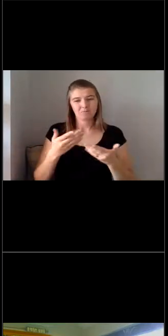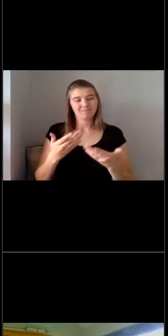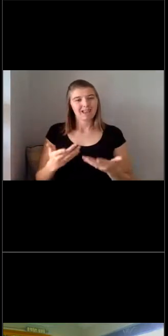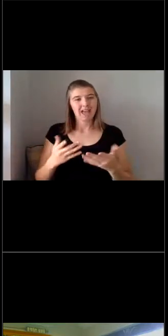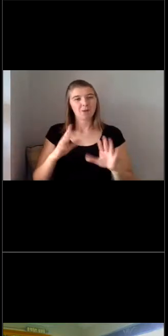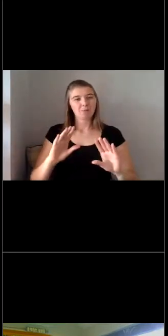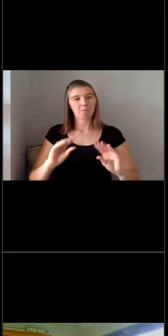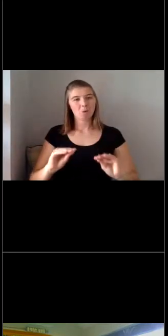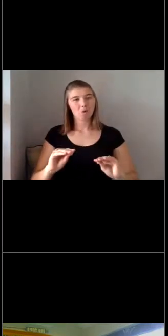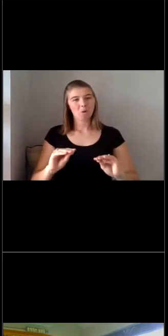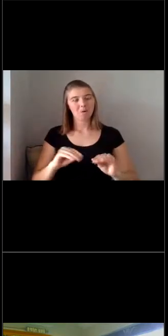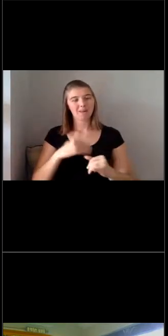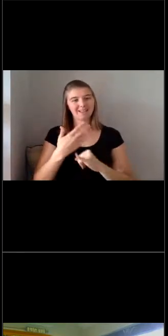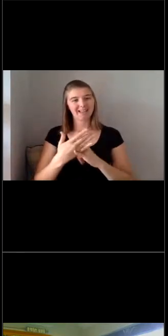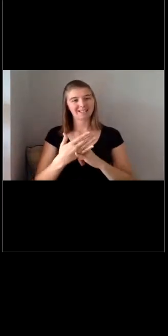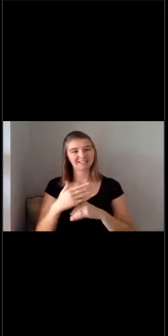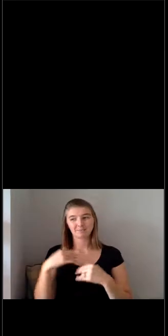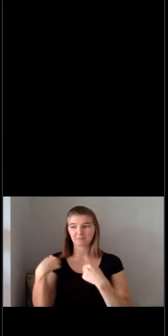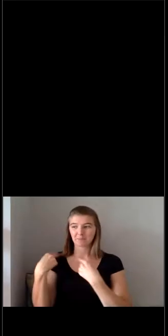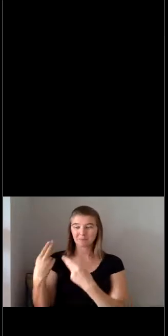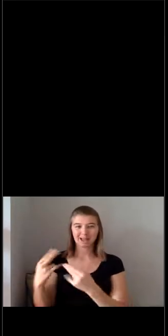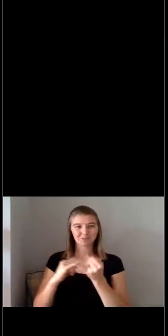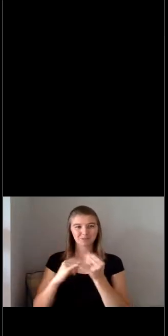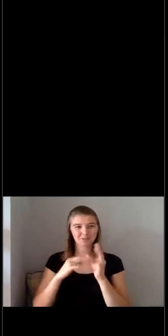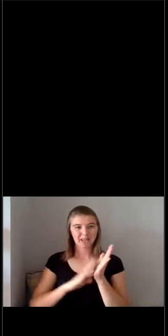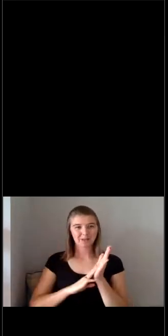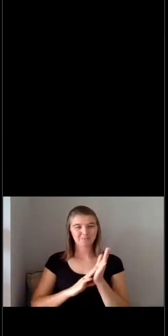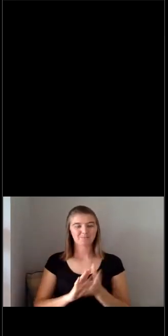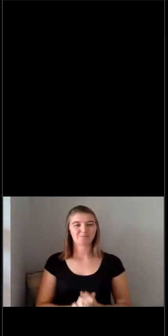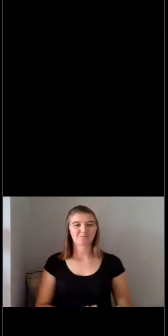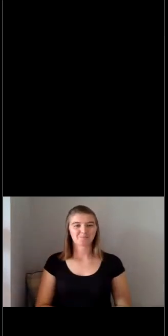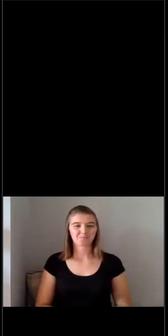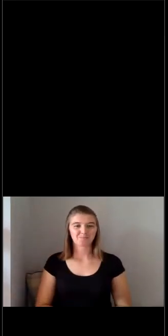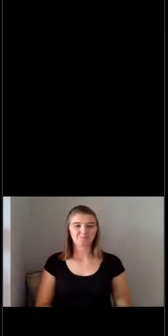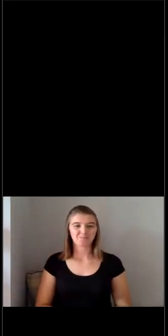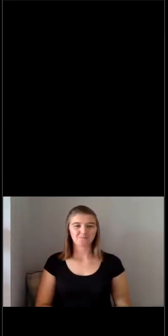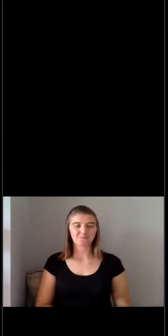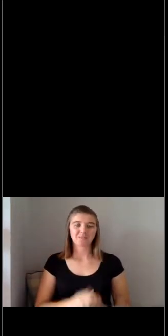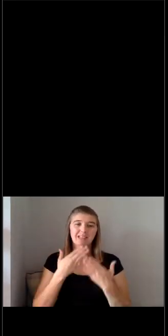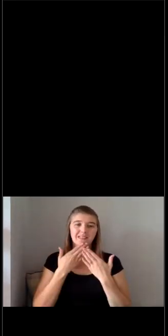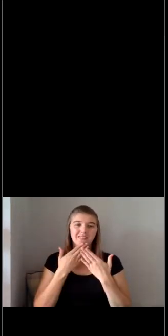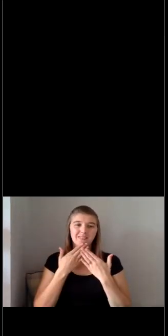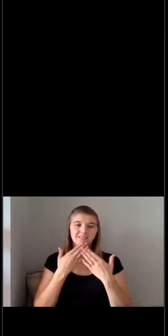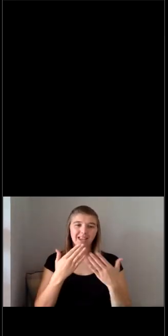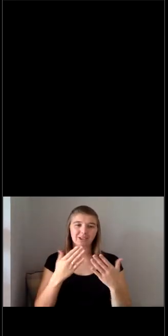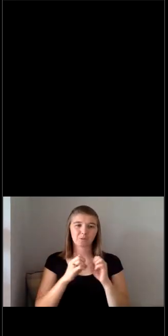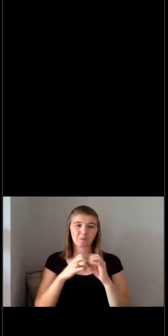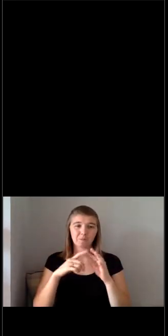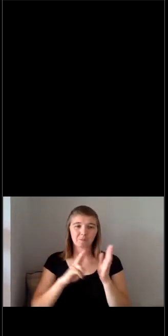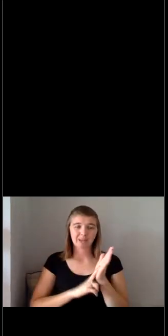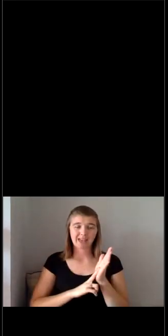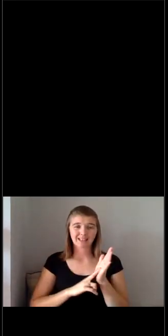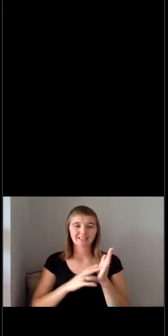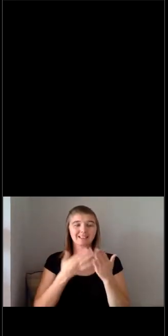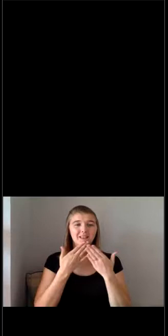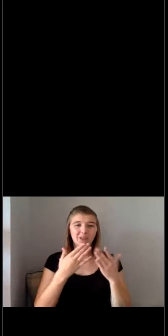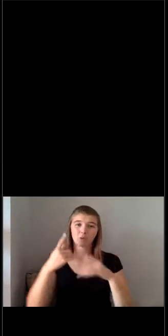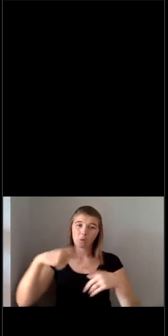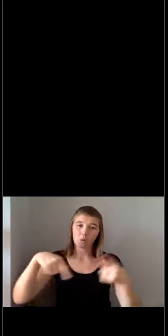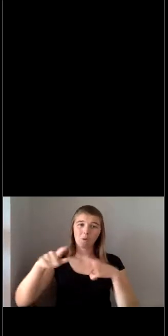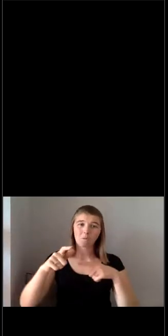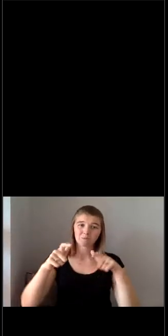thanks again, and I'll leave it to you. Thanks, Ben. Thank you, everyone, for staying on for this session. For some reason, go to